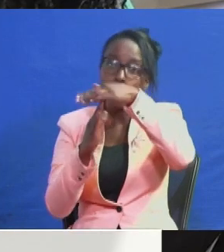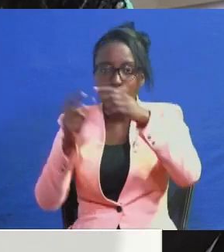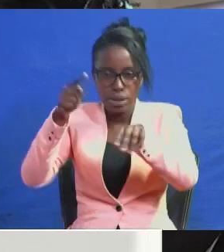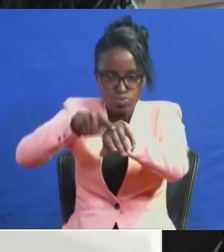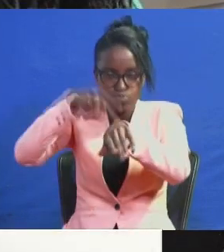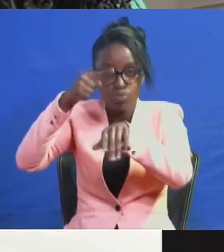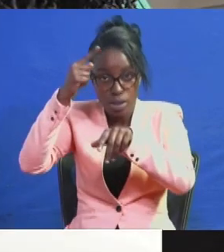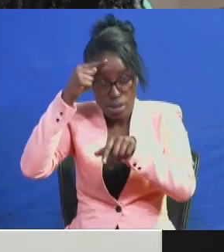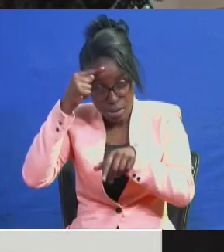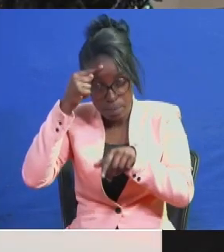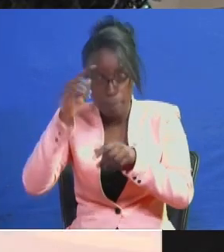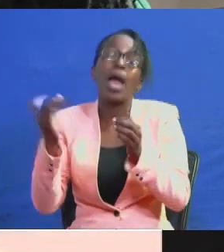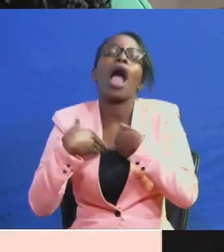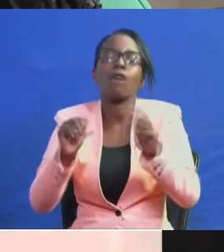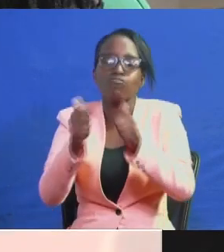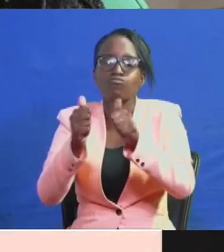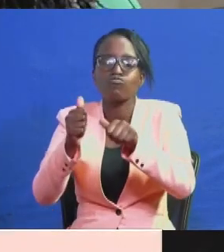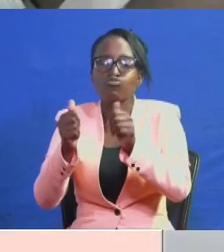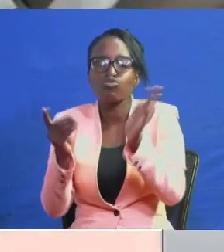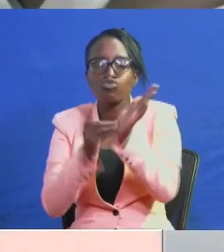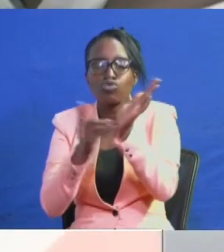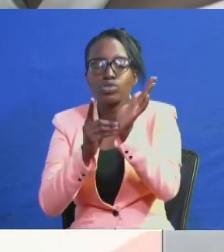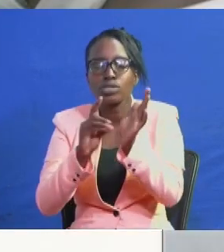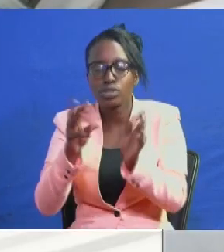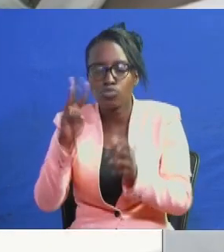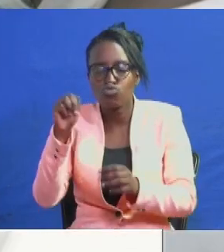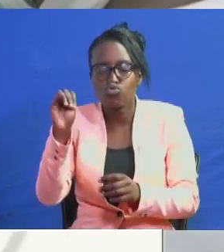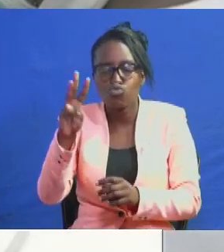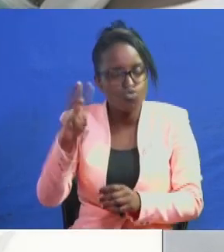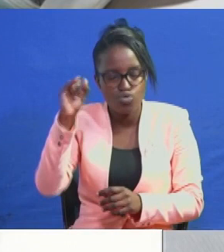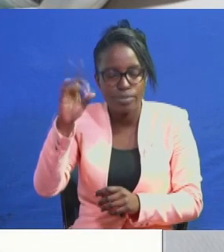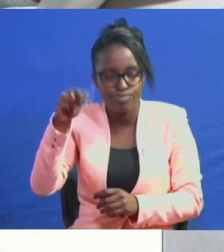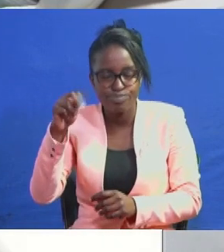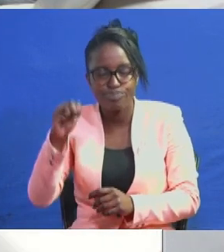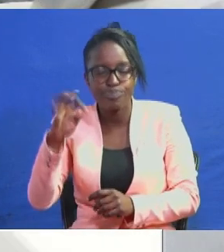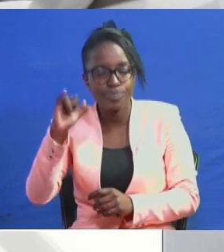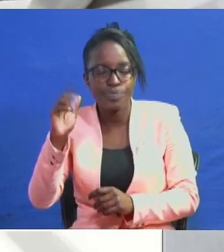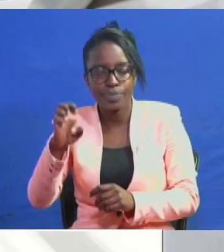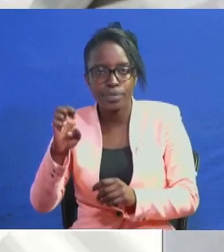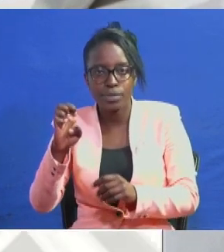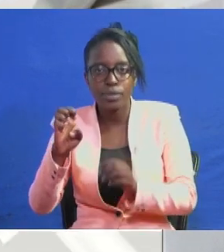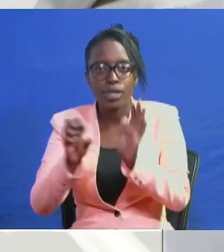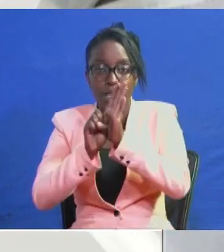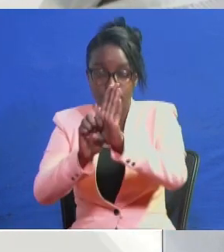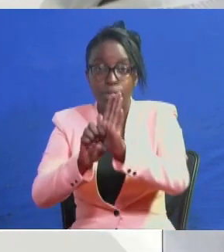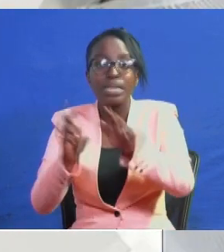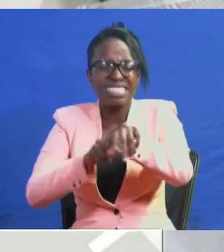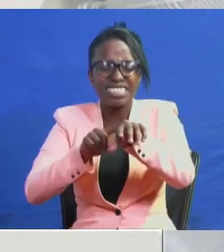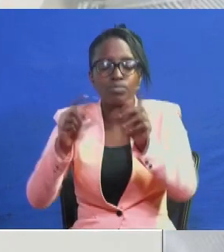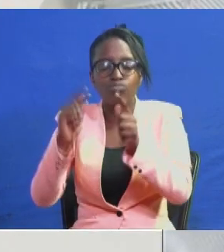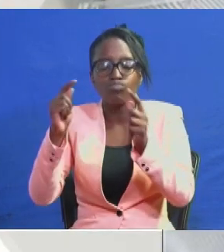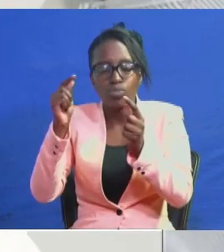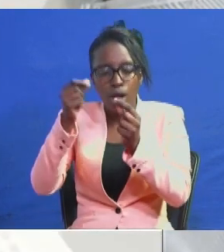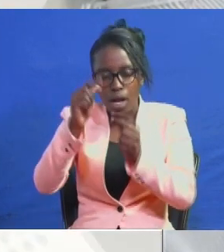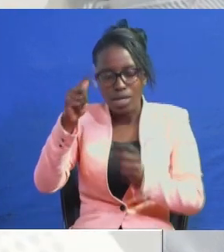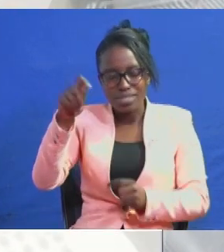occurred, as Dr. Winnie explains. When we do the transplant, we clearly patching in or transplanting the area that